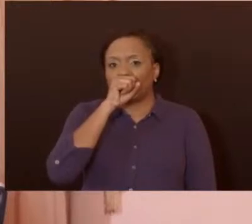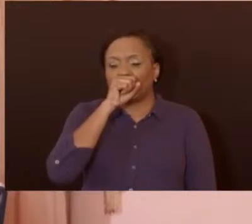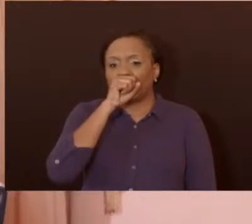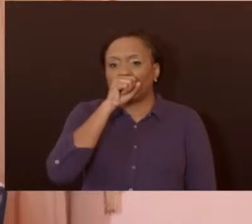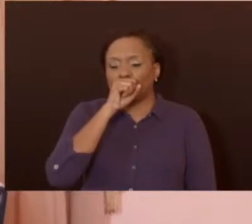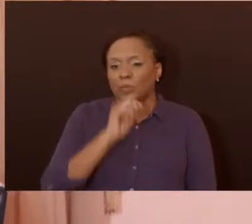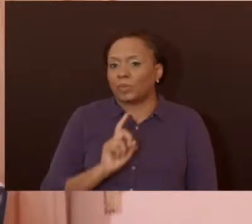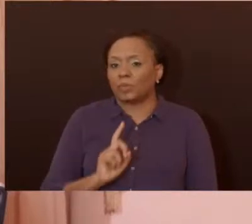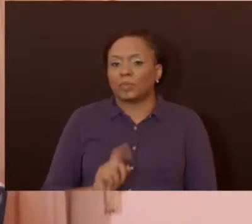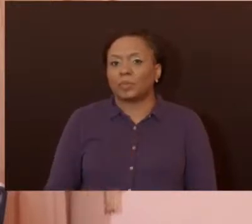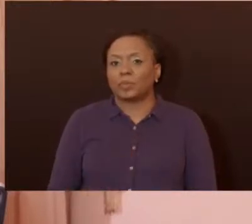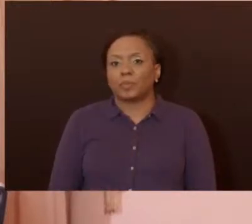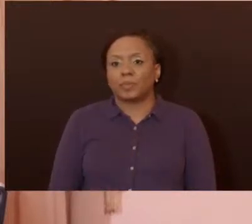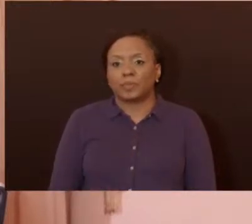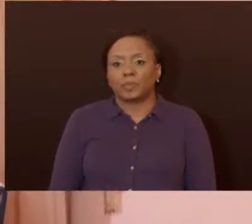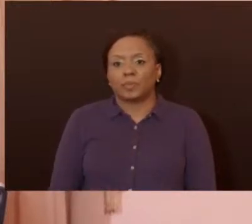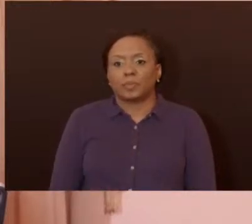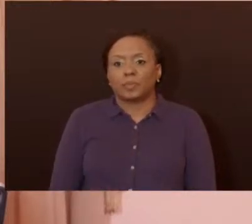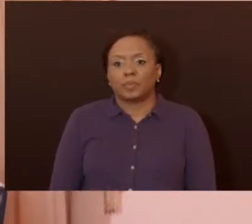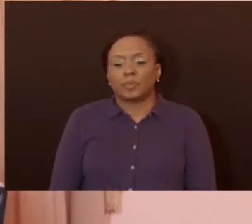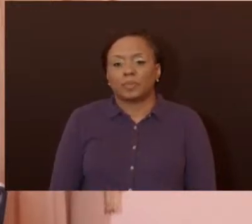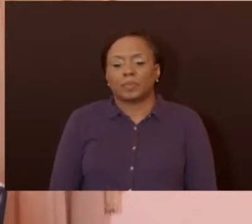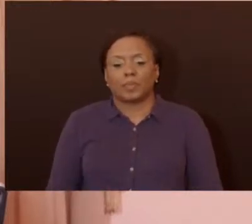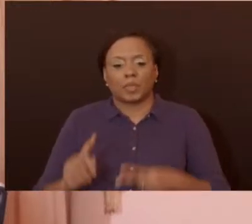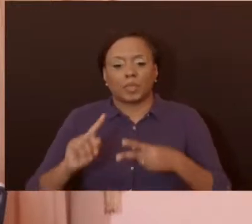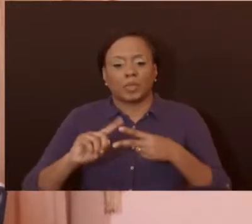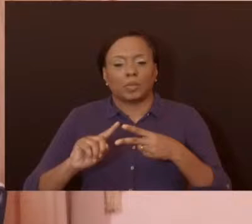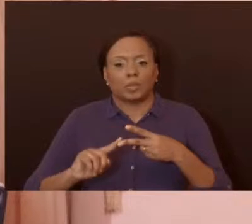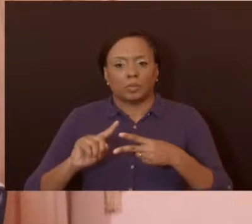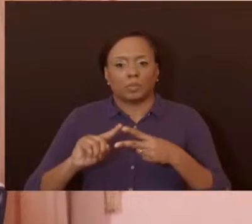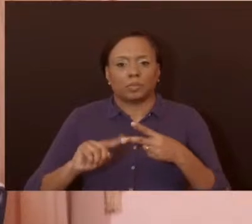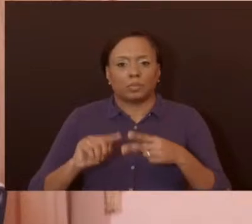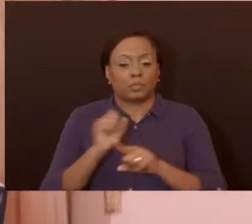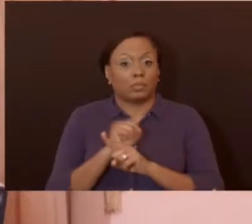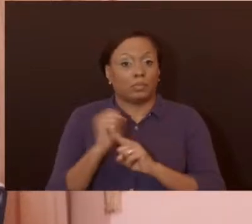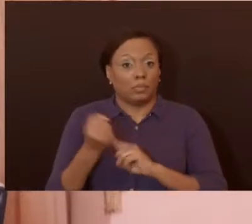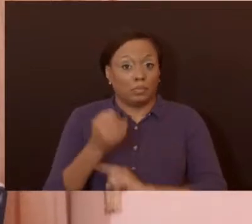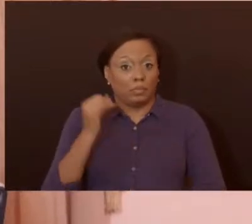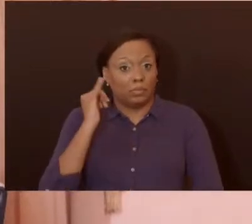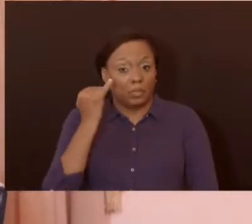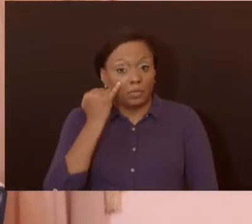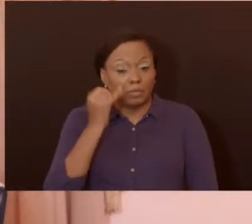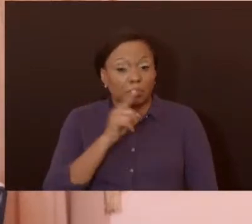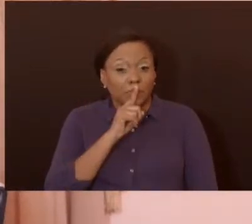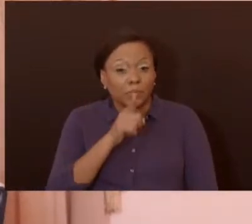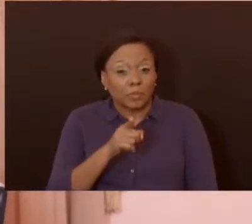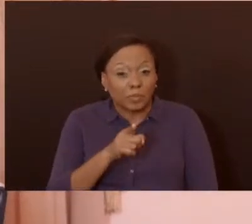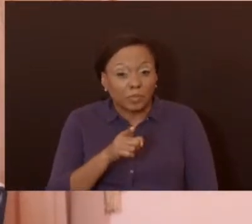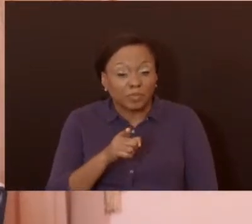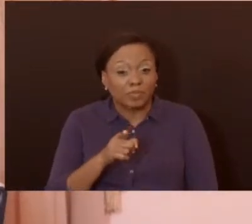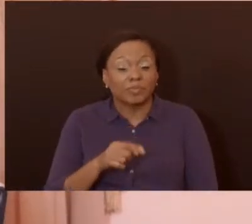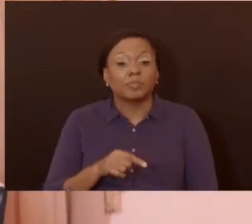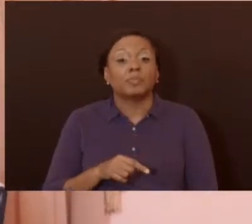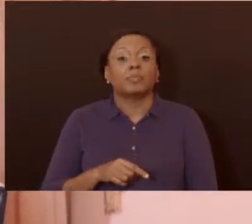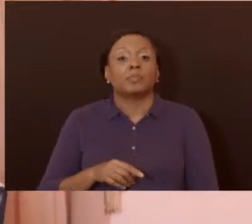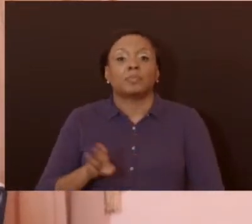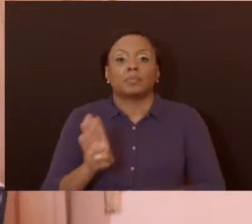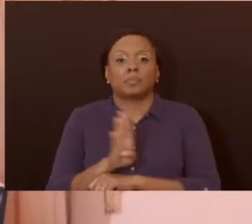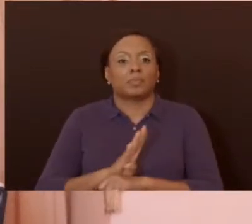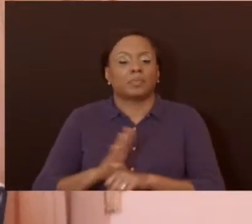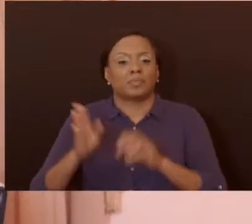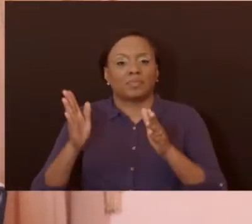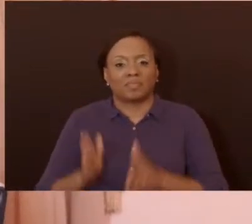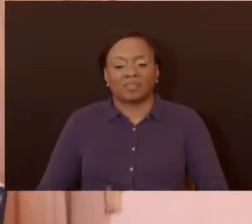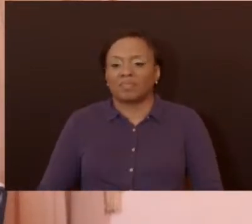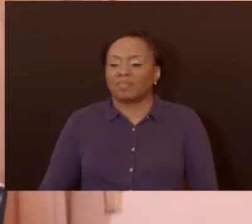they demonstrate, these 2 instances, if the reports are factual, that Barbadians are not taking